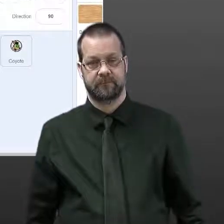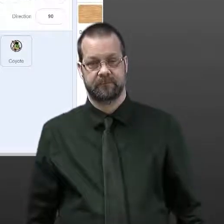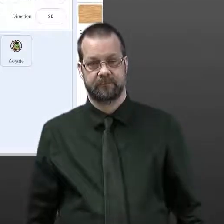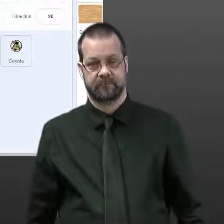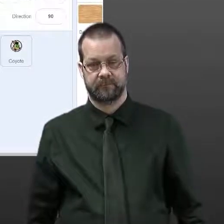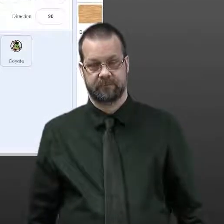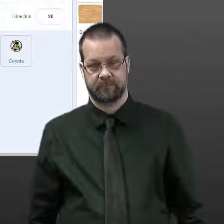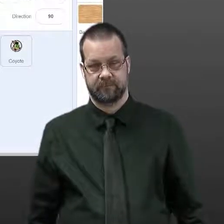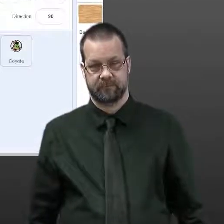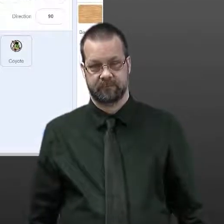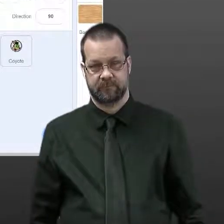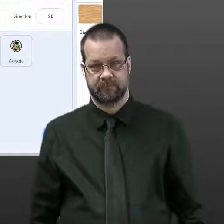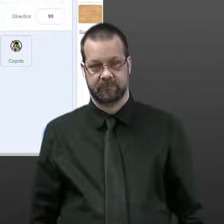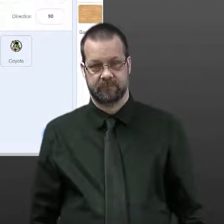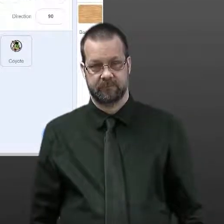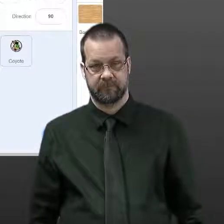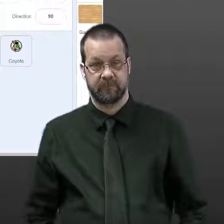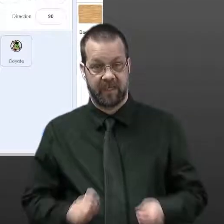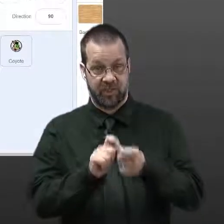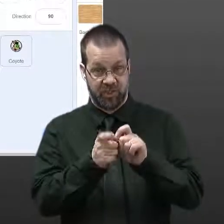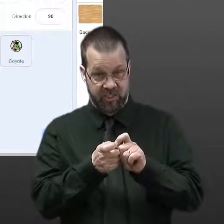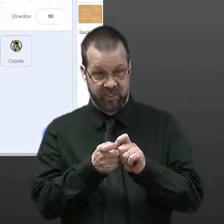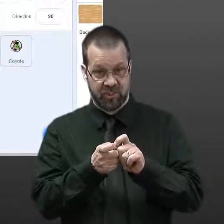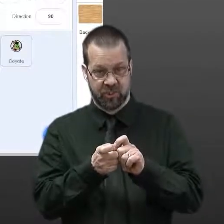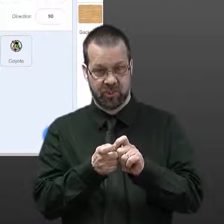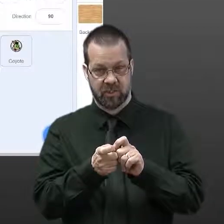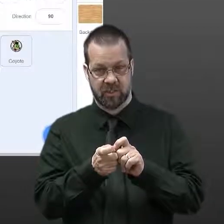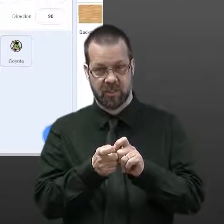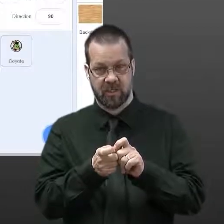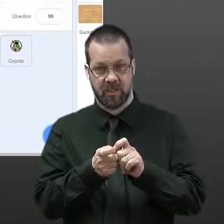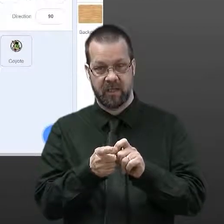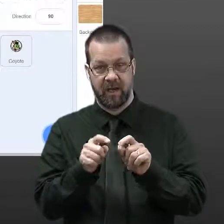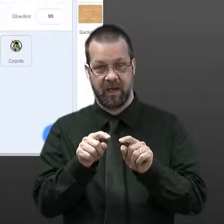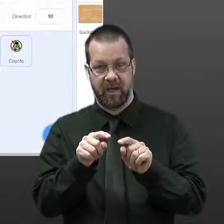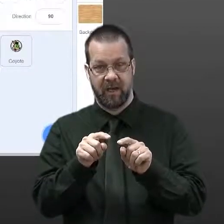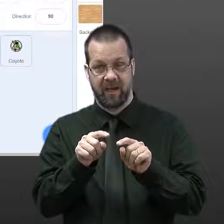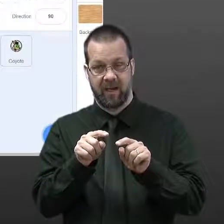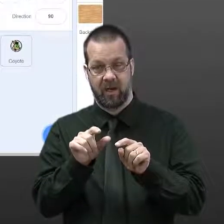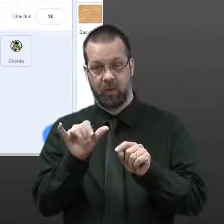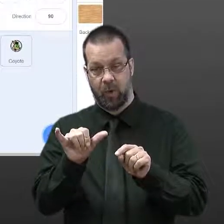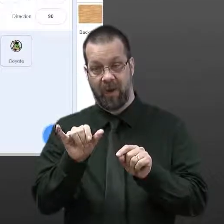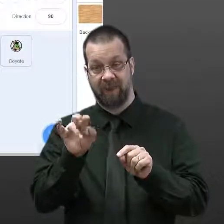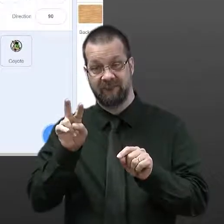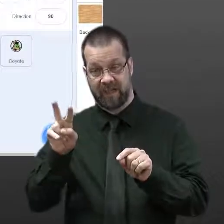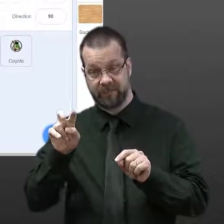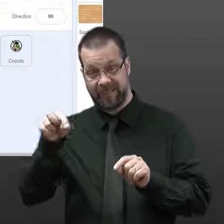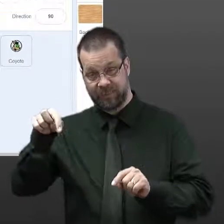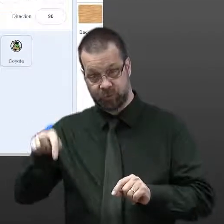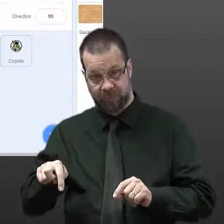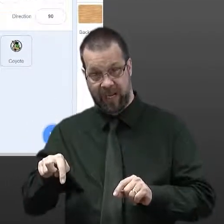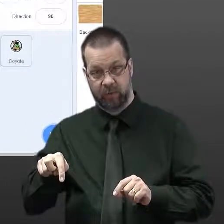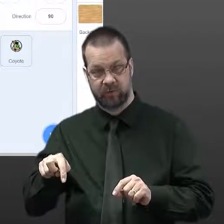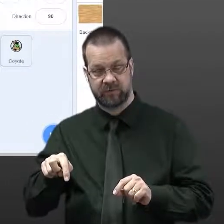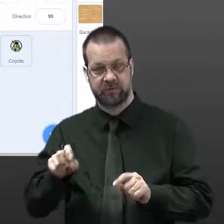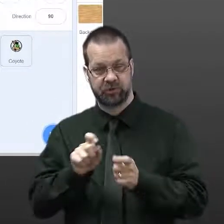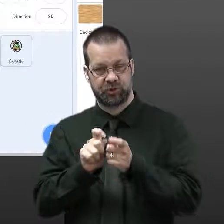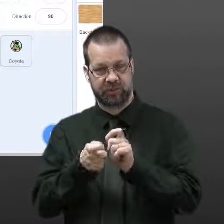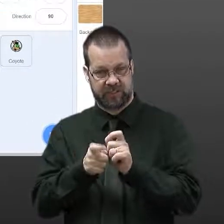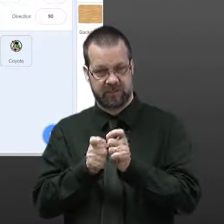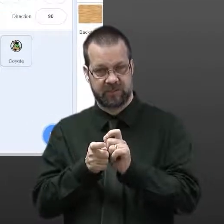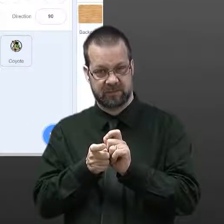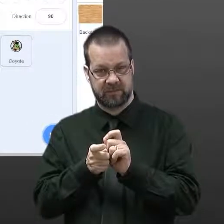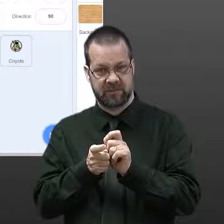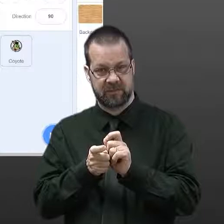we are going to change our variable y velocity as it goes down. And we're going to do